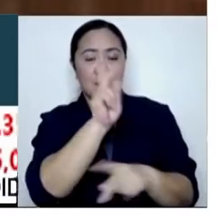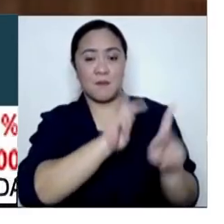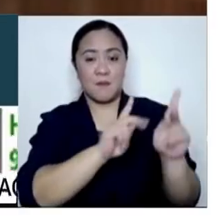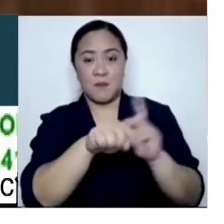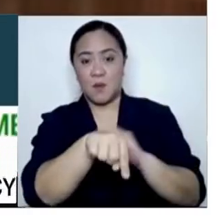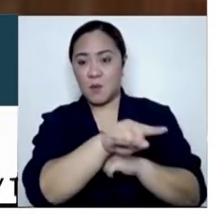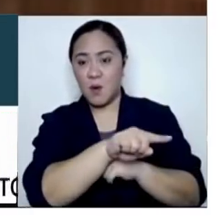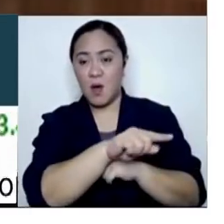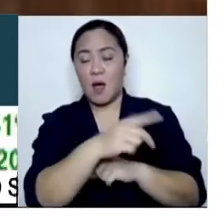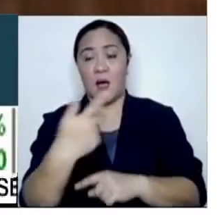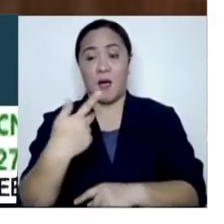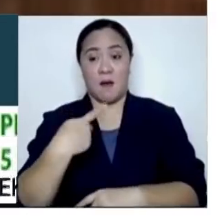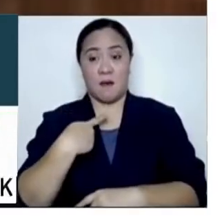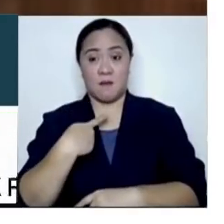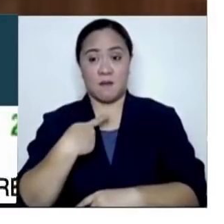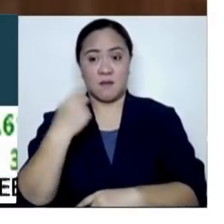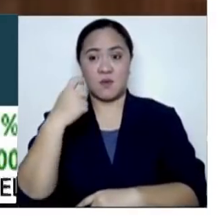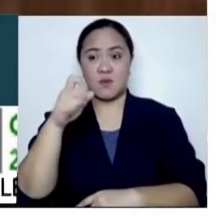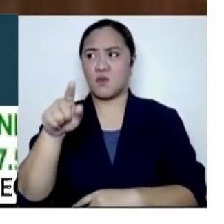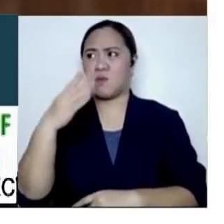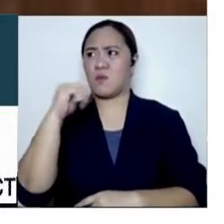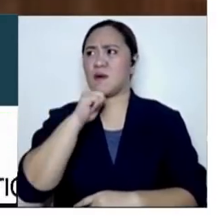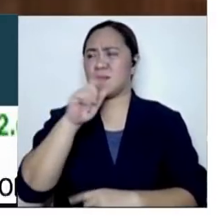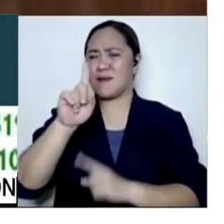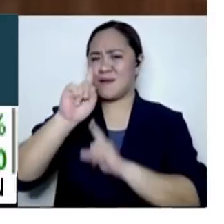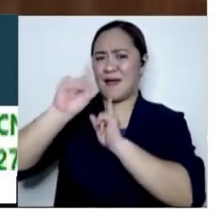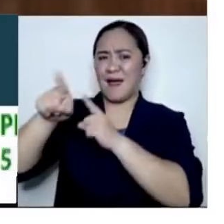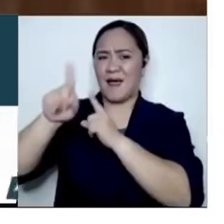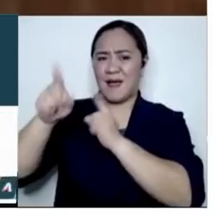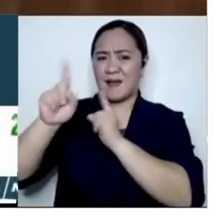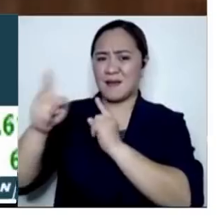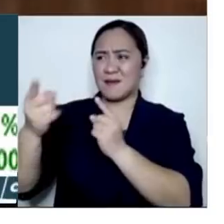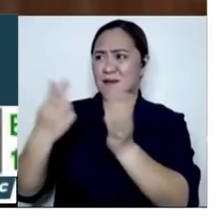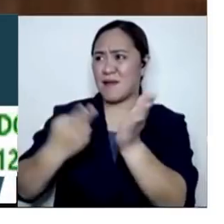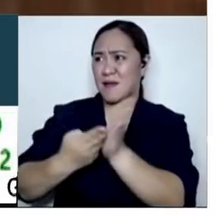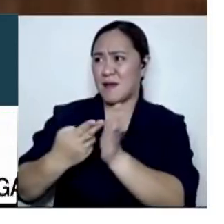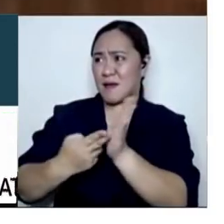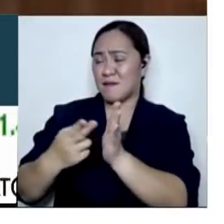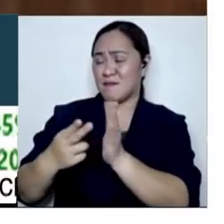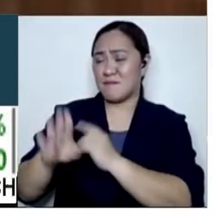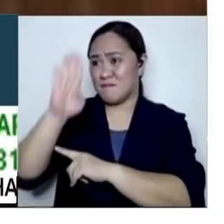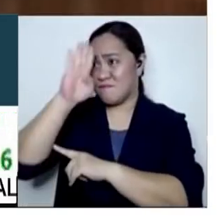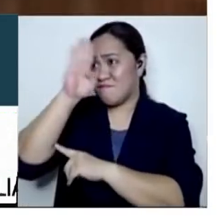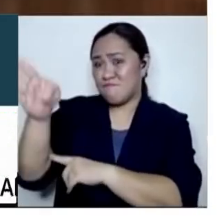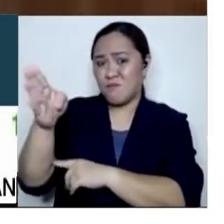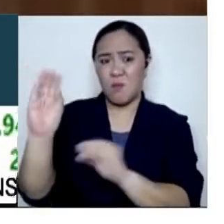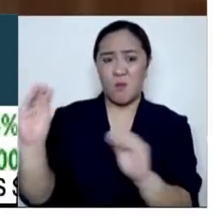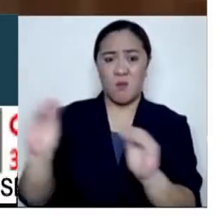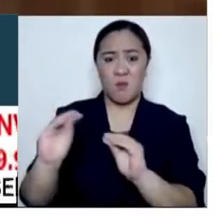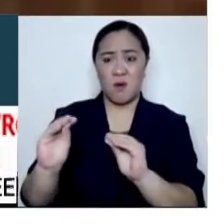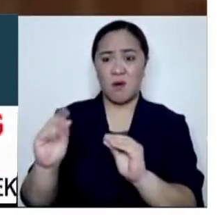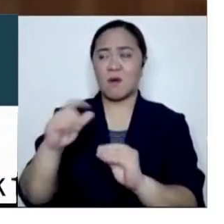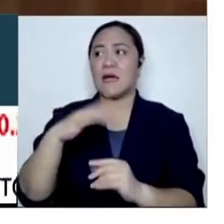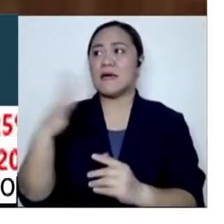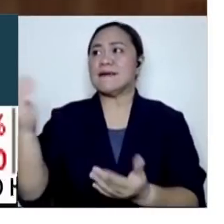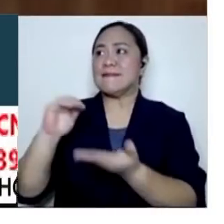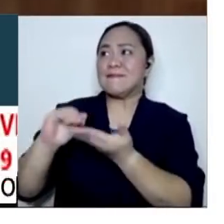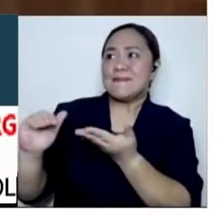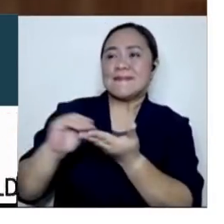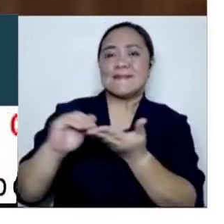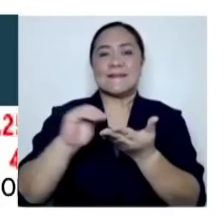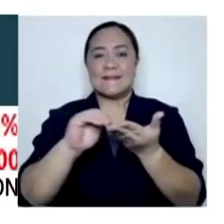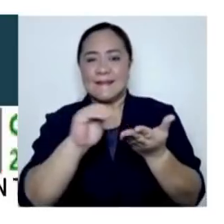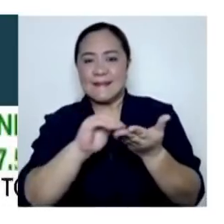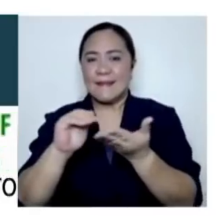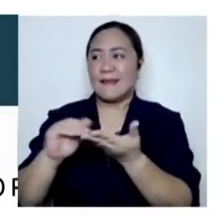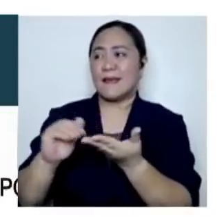tell the truth instead of being evasive. They will have to answer questions forthrightly and directly, hindi ilag ng ilag. Let's go to